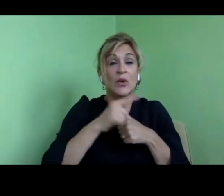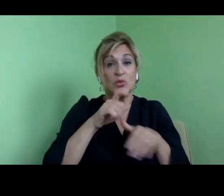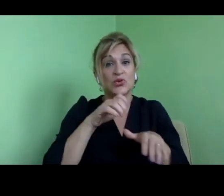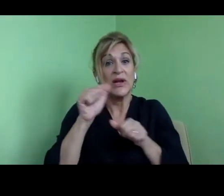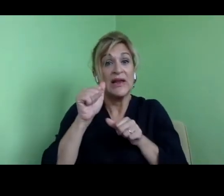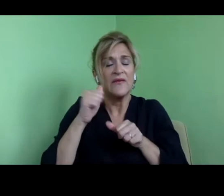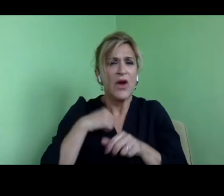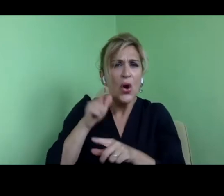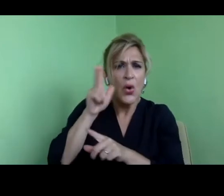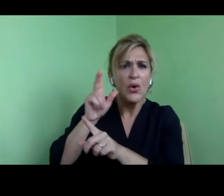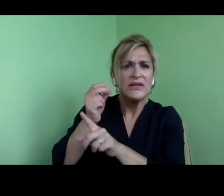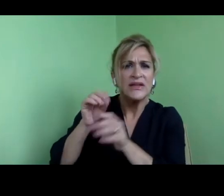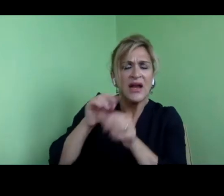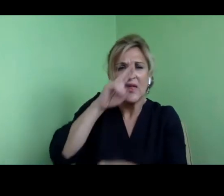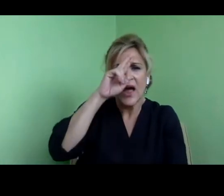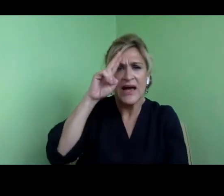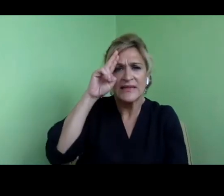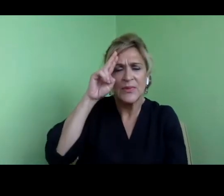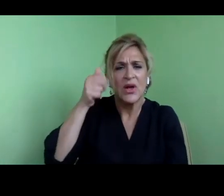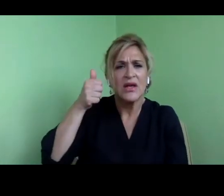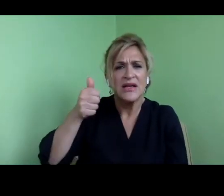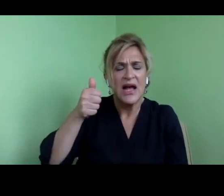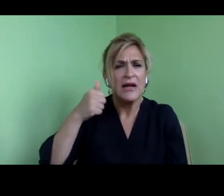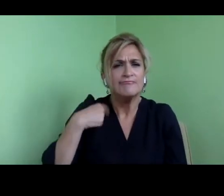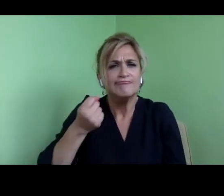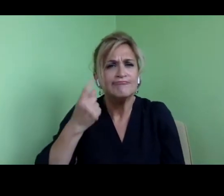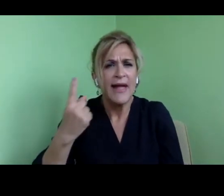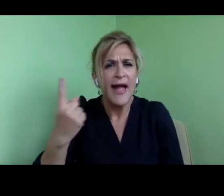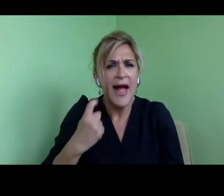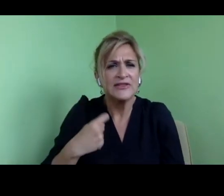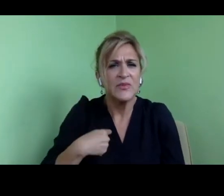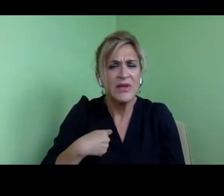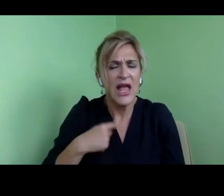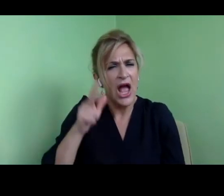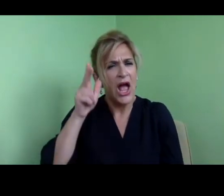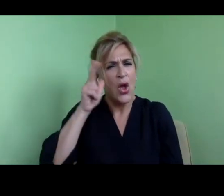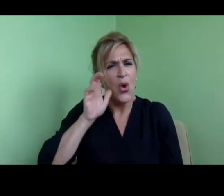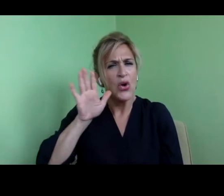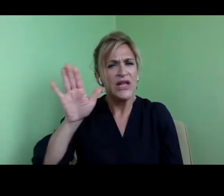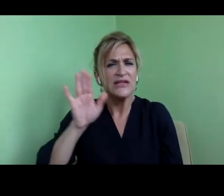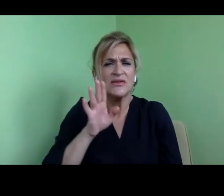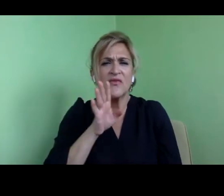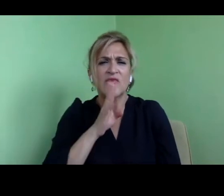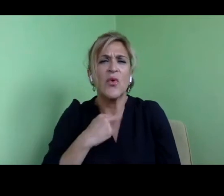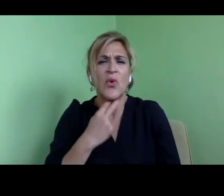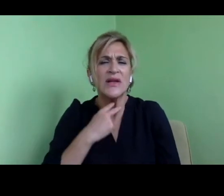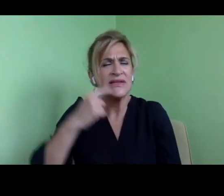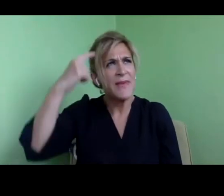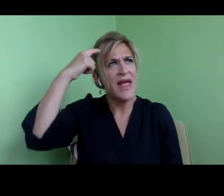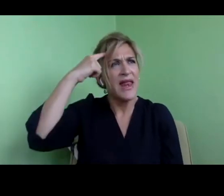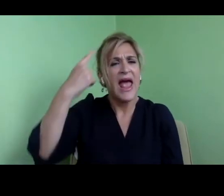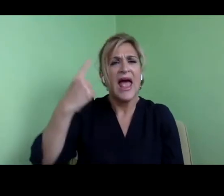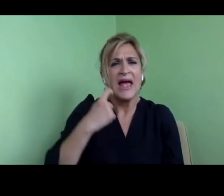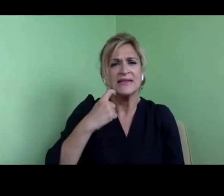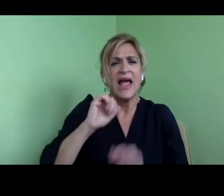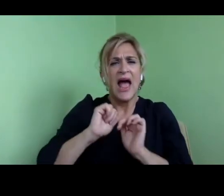hospital. I understand he asked for me. I heard his voice in my head asking, how's Pam? But my